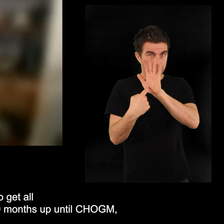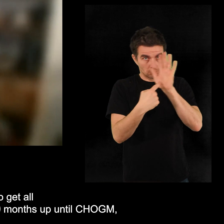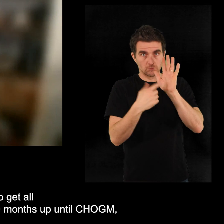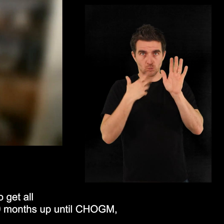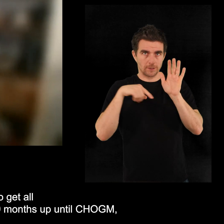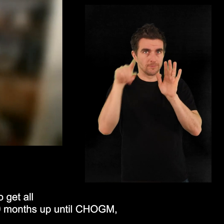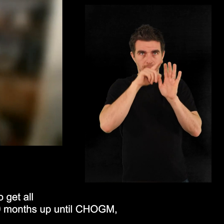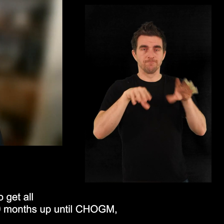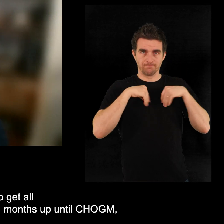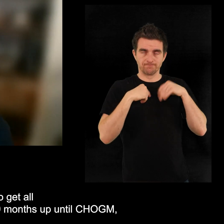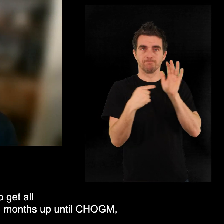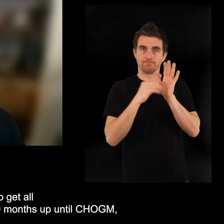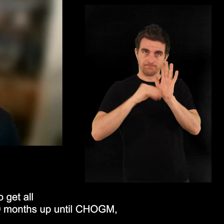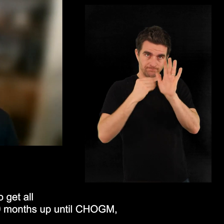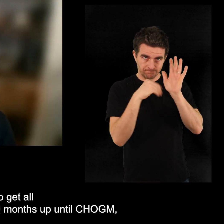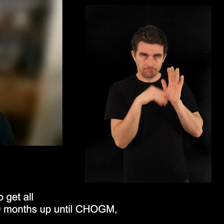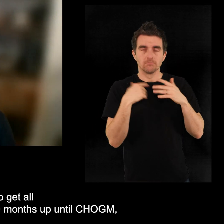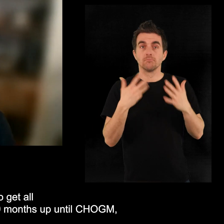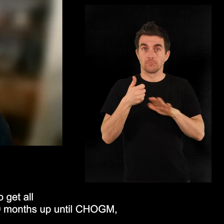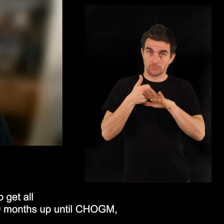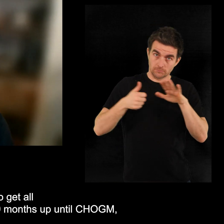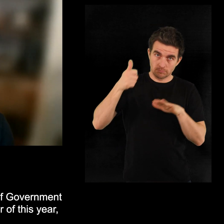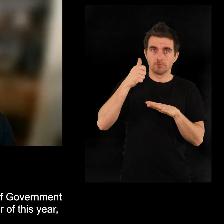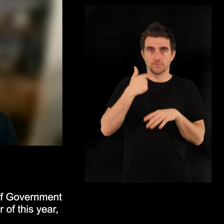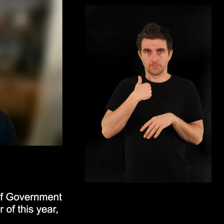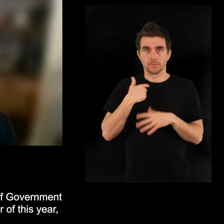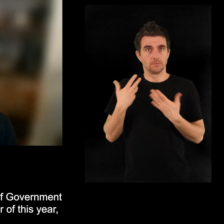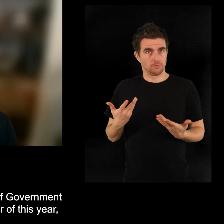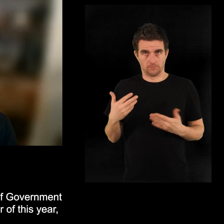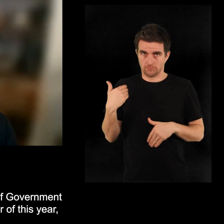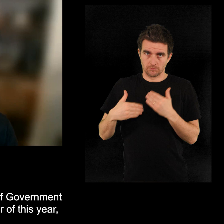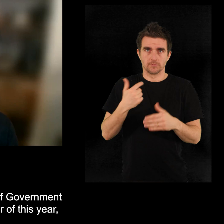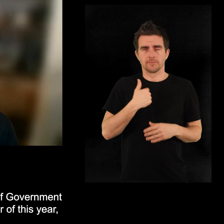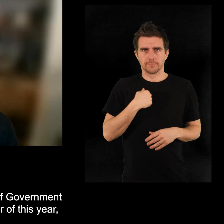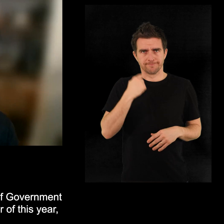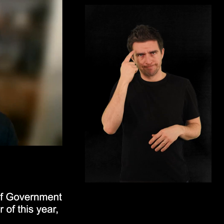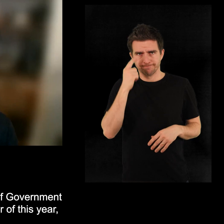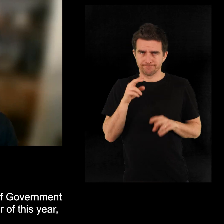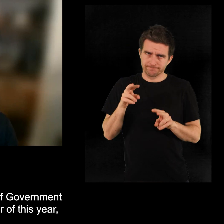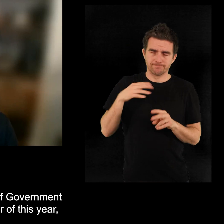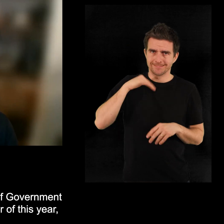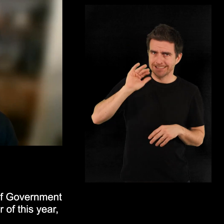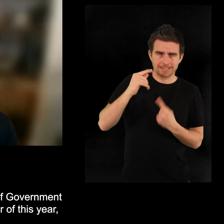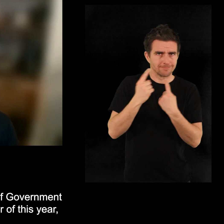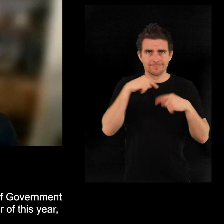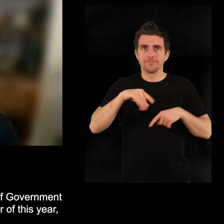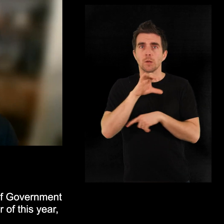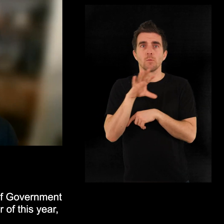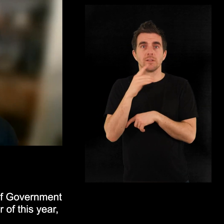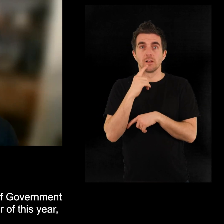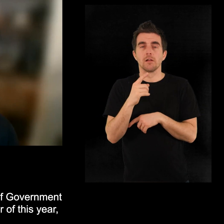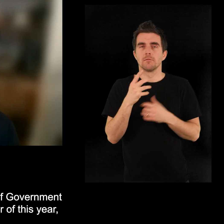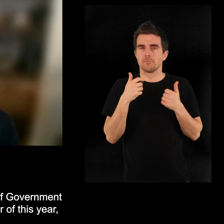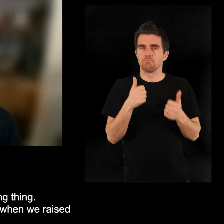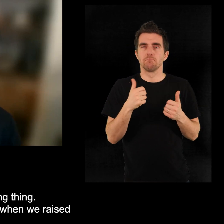governments over the next 9 months up until CHOGM, the Commonwealth Heads of Government meeting in Samoa in October of